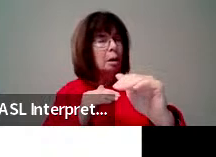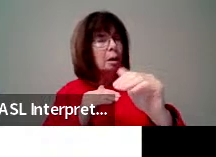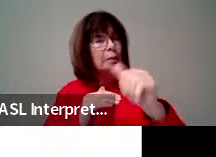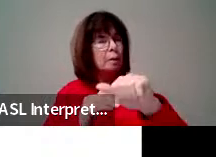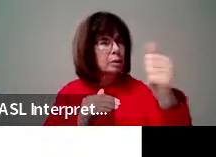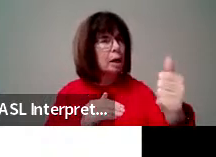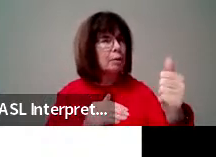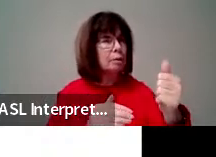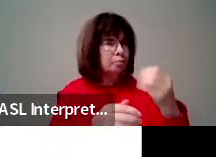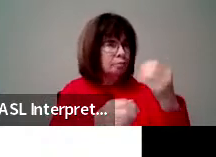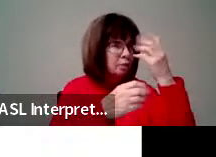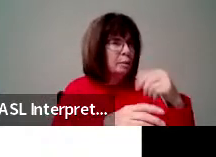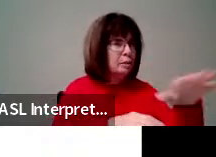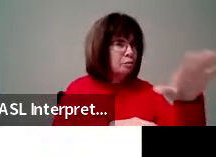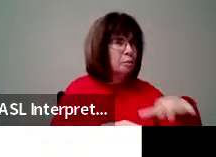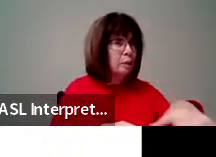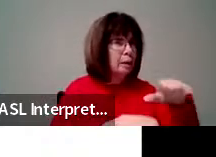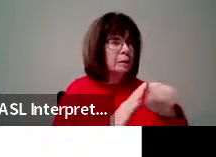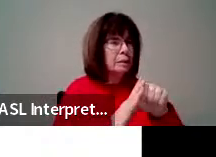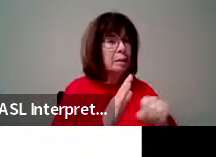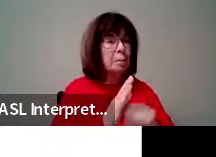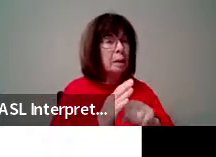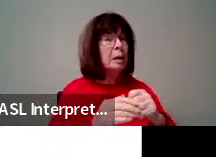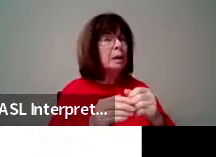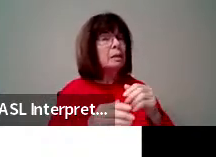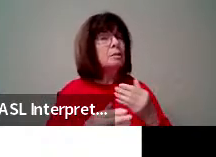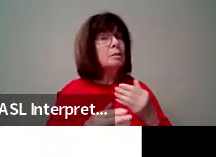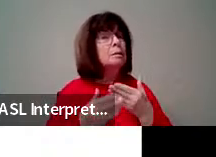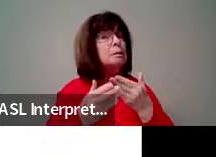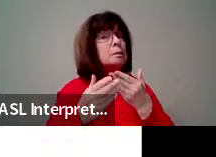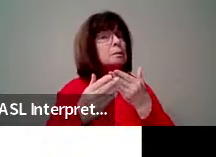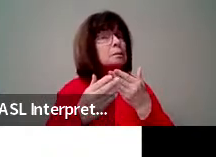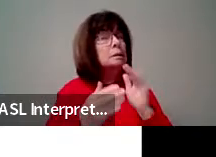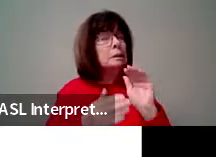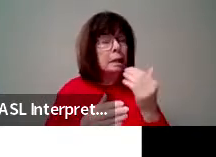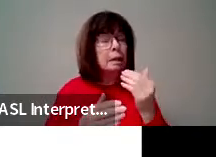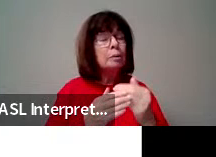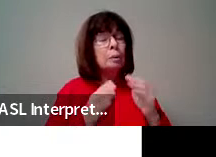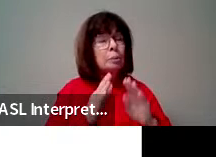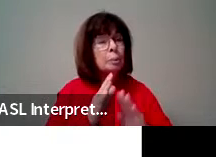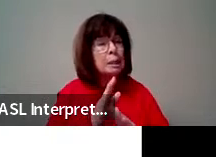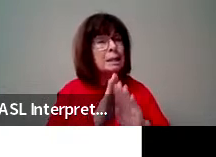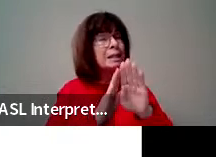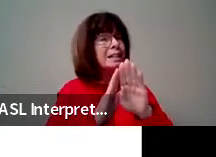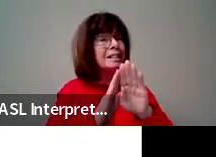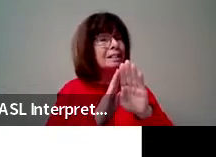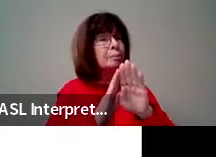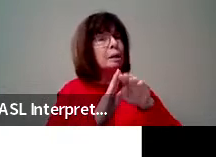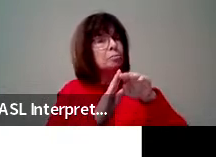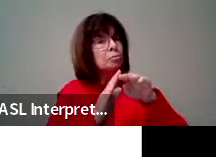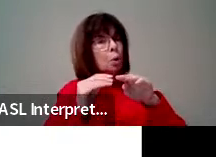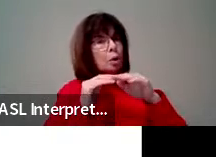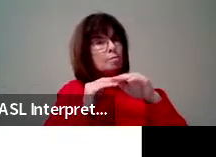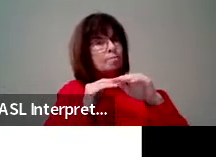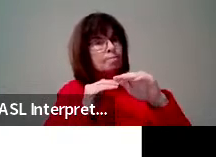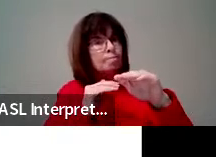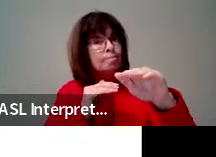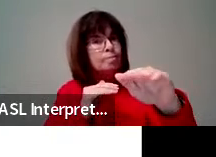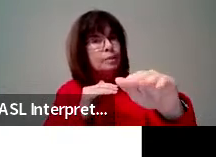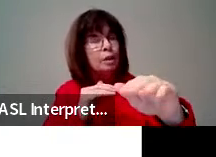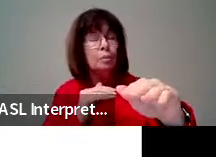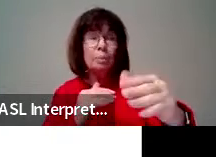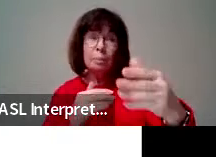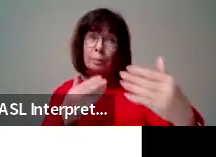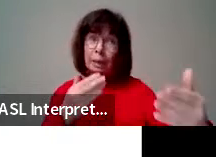even improvements. Maybe we're past the peak there. That would be good. This can really put both young children and